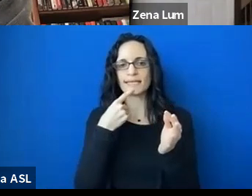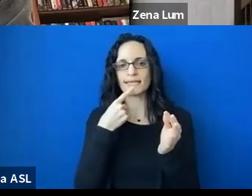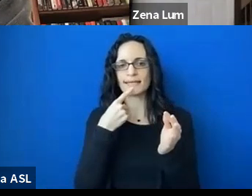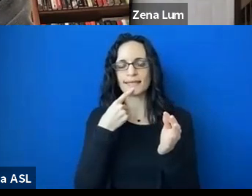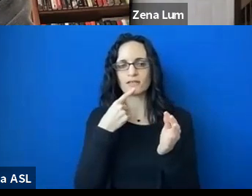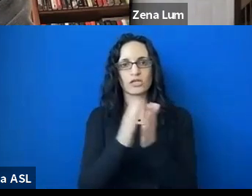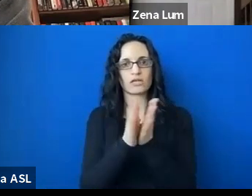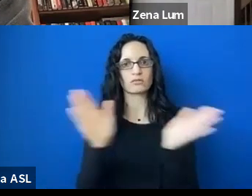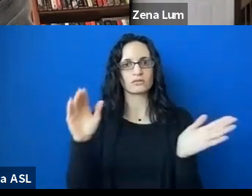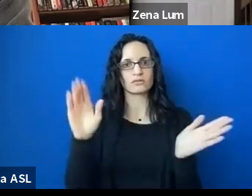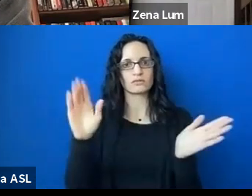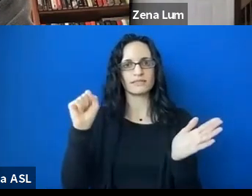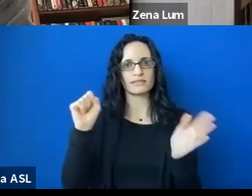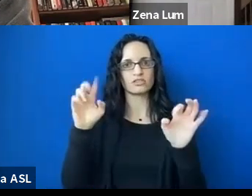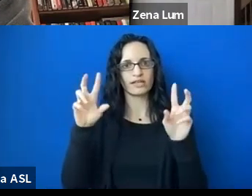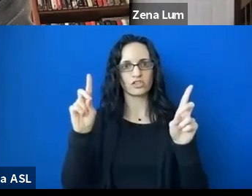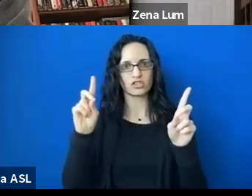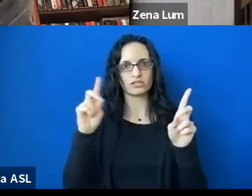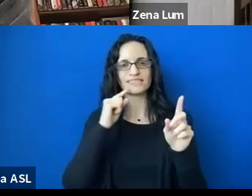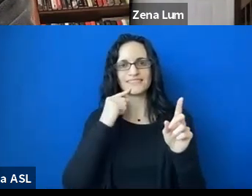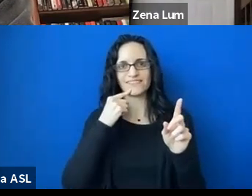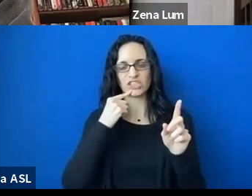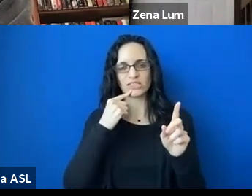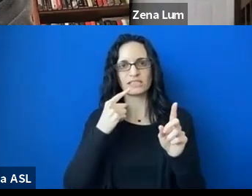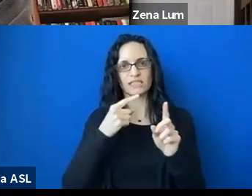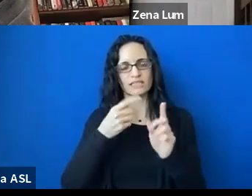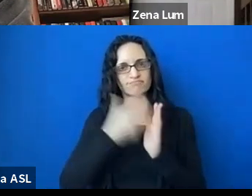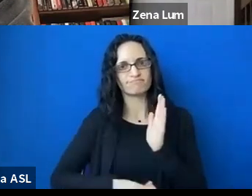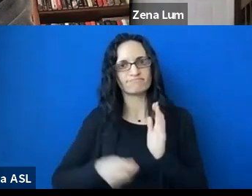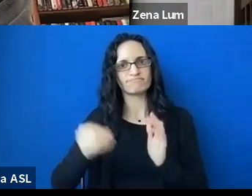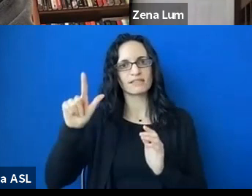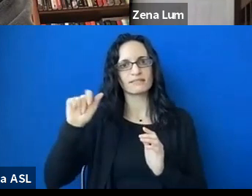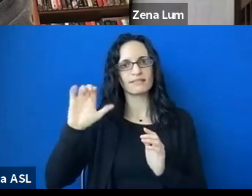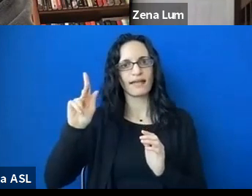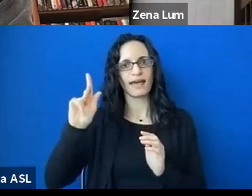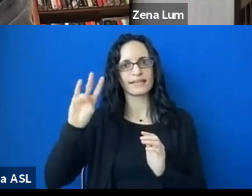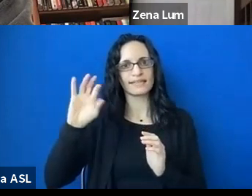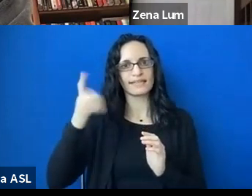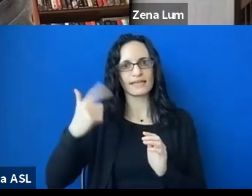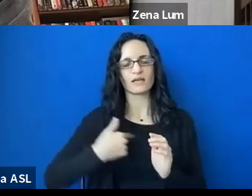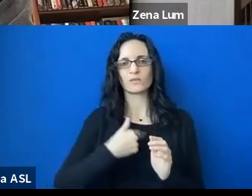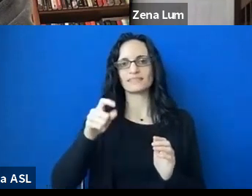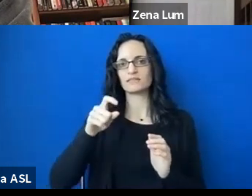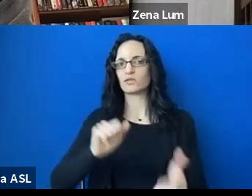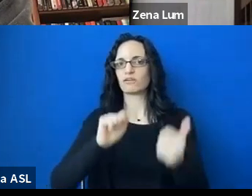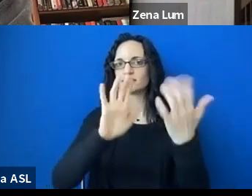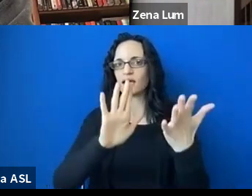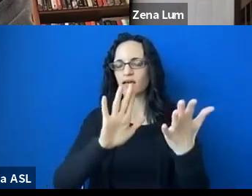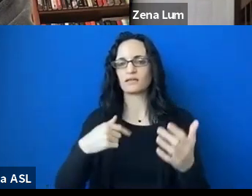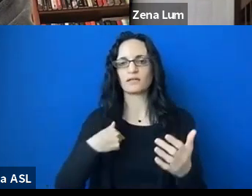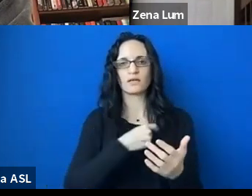general Boston public school education is severely lacking, and we really need to address that. We need to get